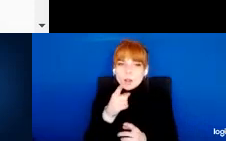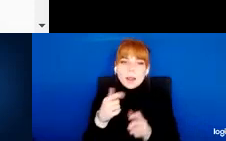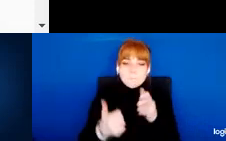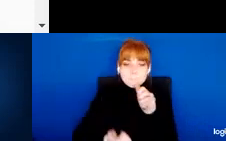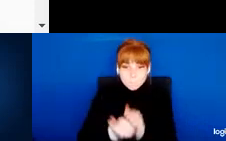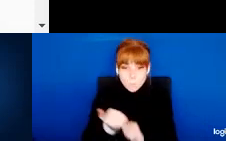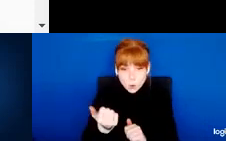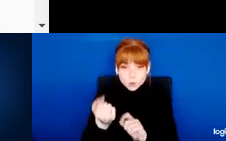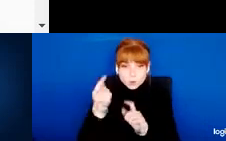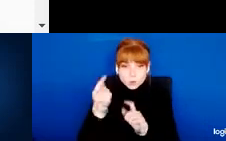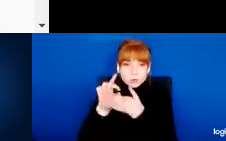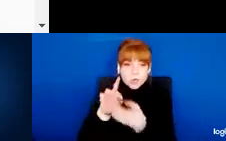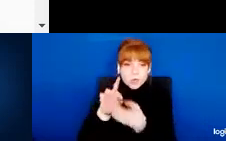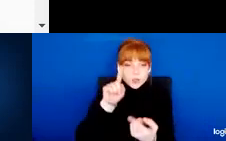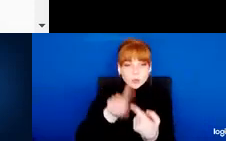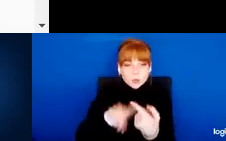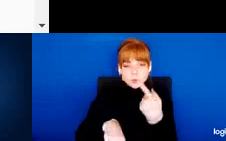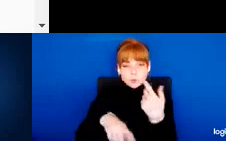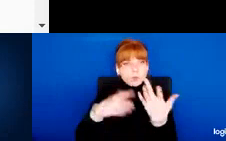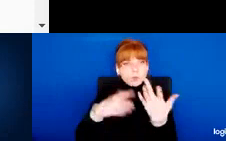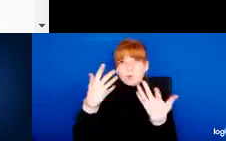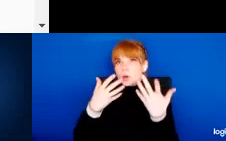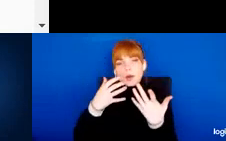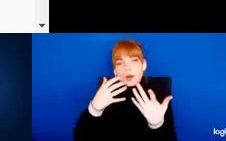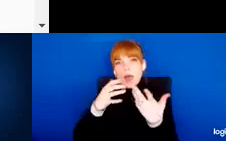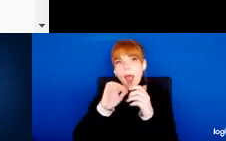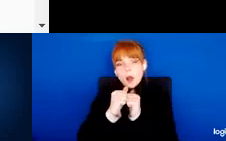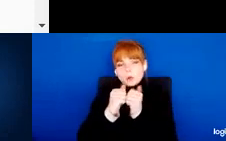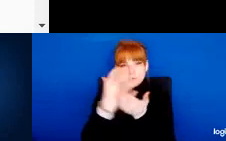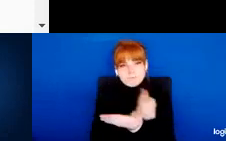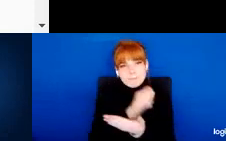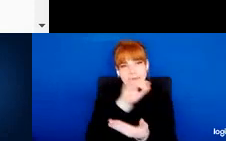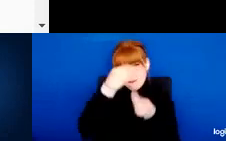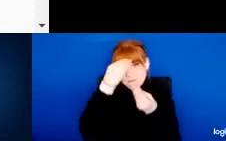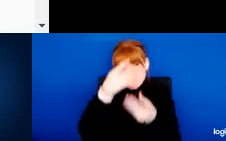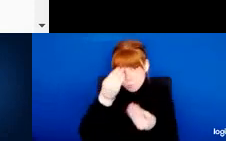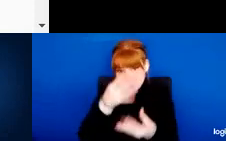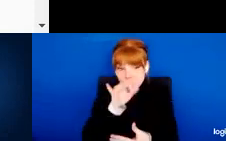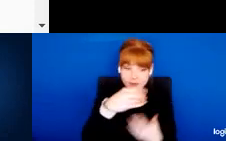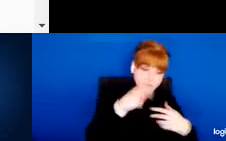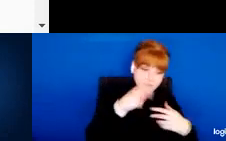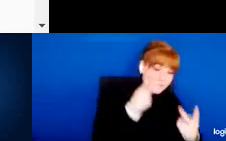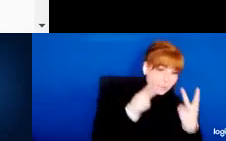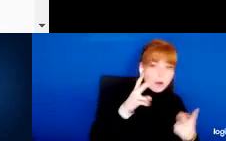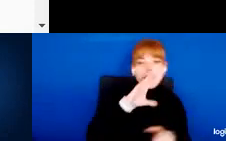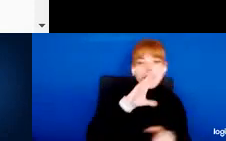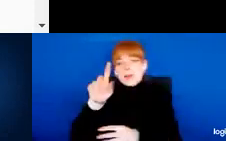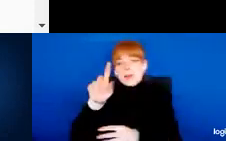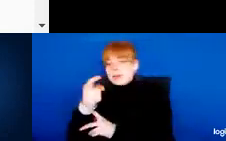the visualization is the only way to interact with that content or whether there's also a text-based way to interact with it.